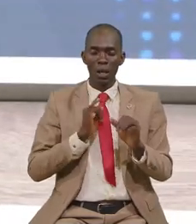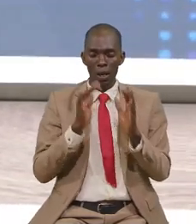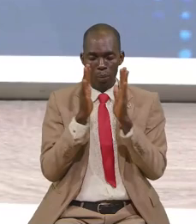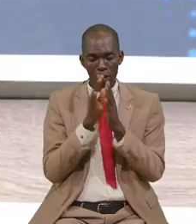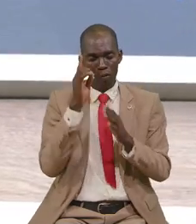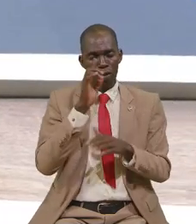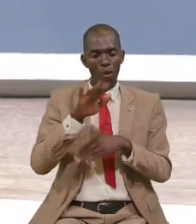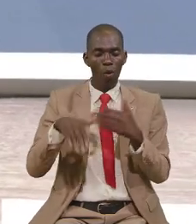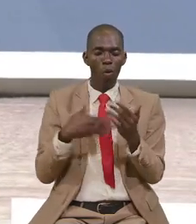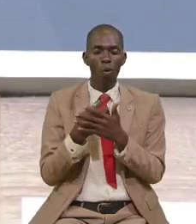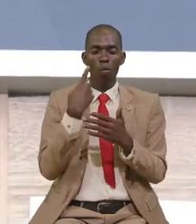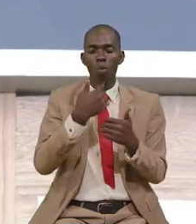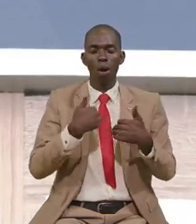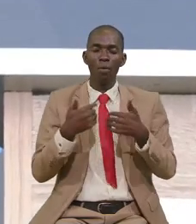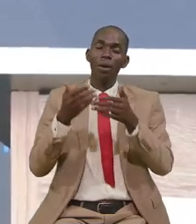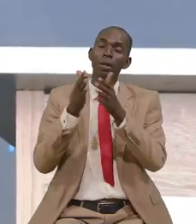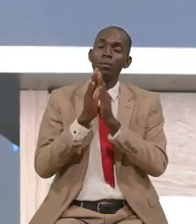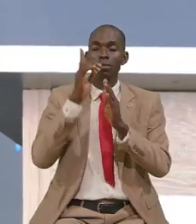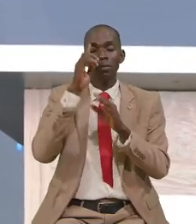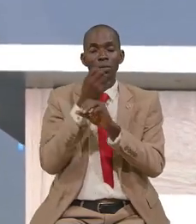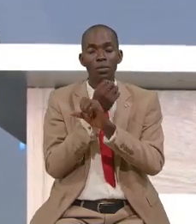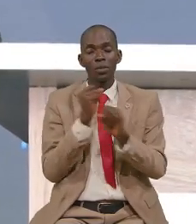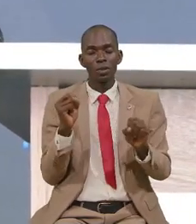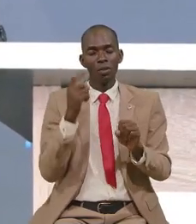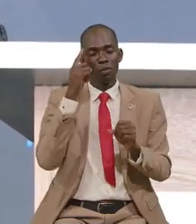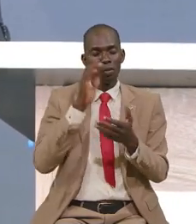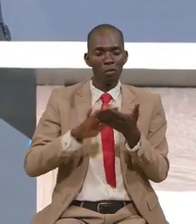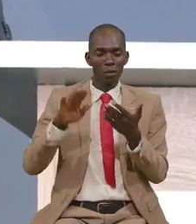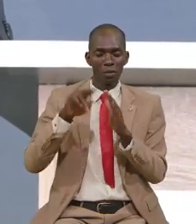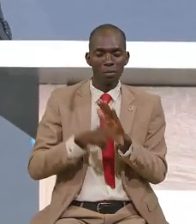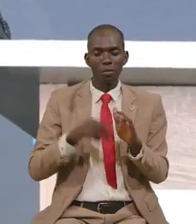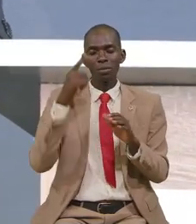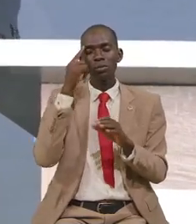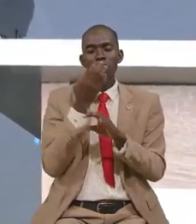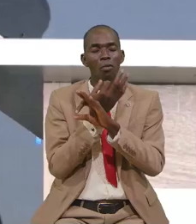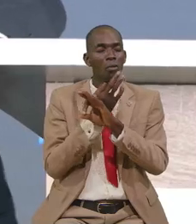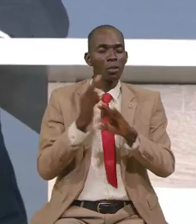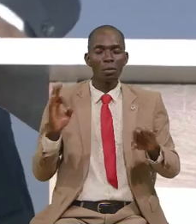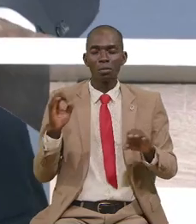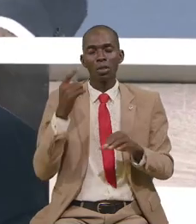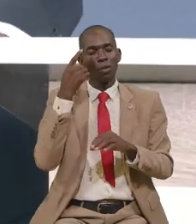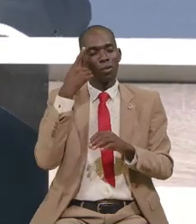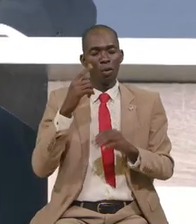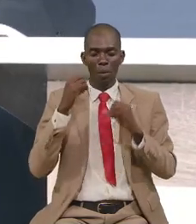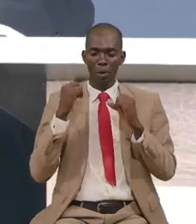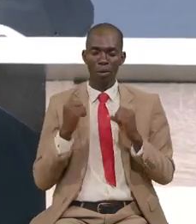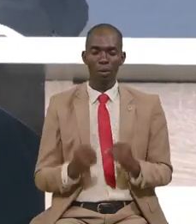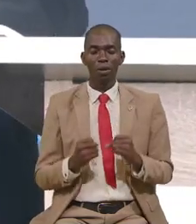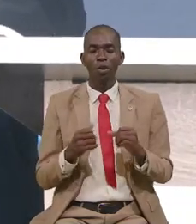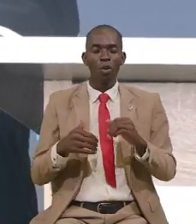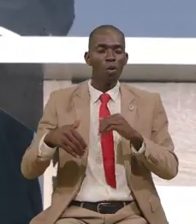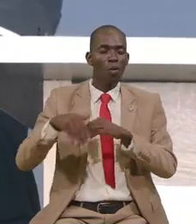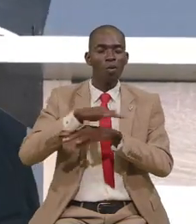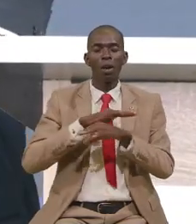have asked for salvation, for forgiveness, for freedom, for power over